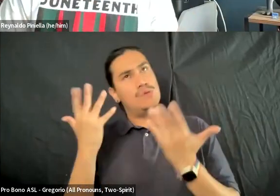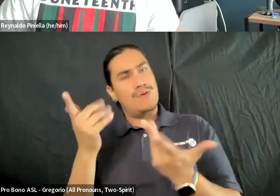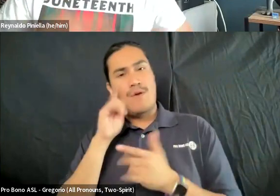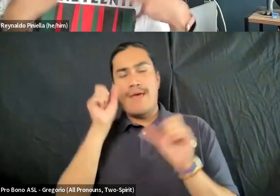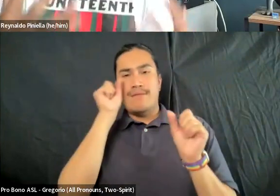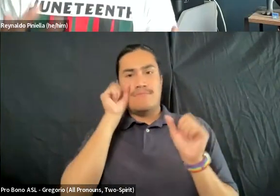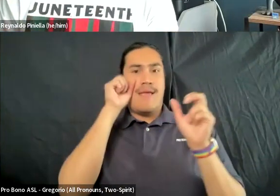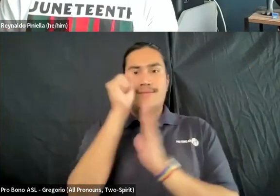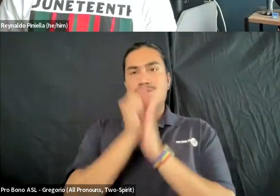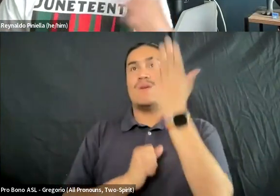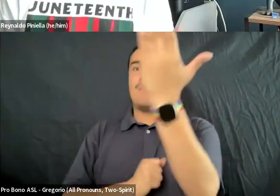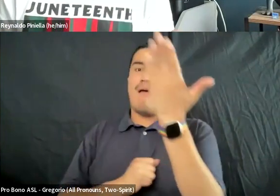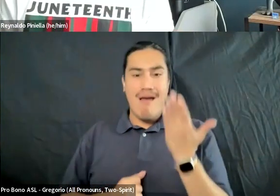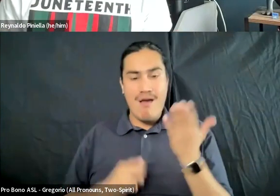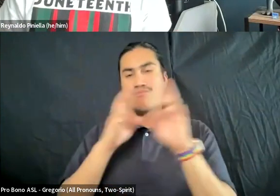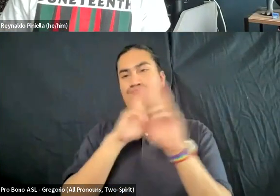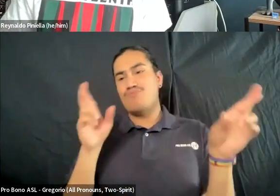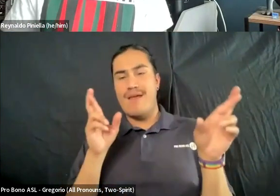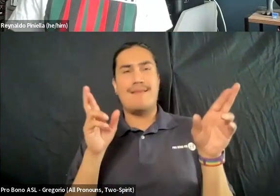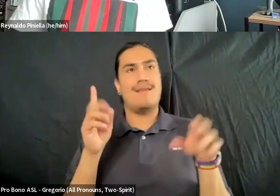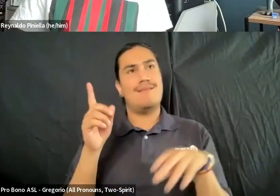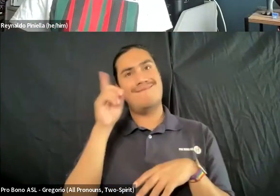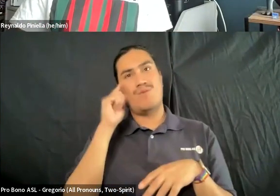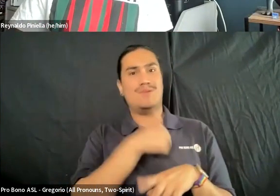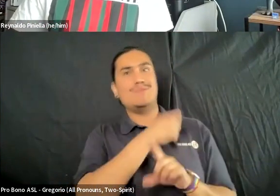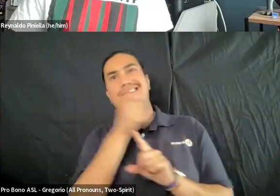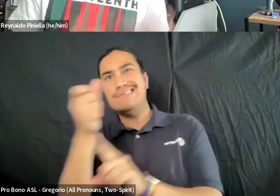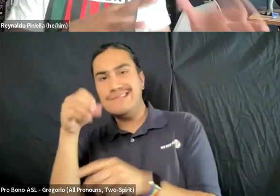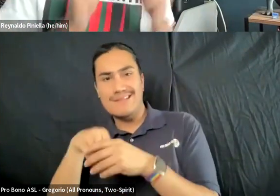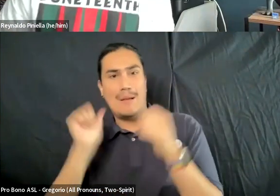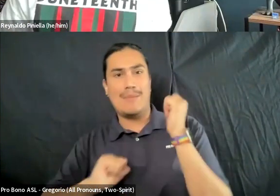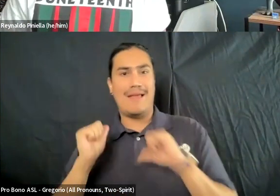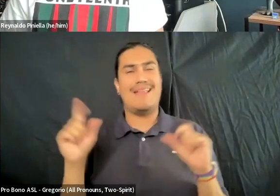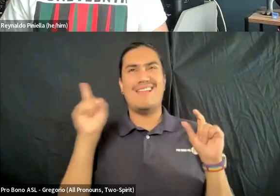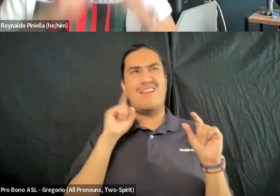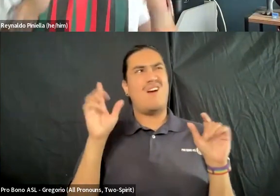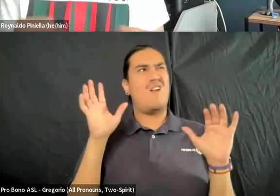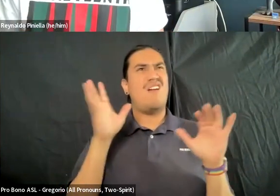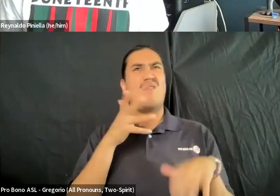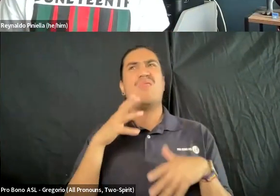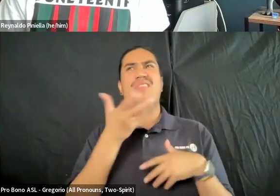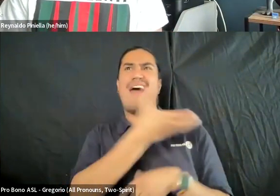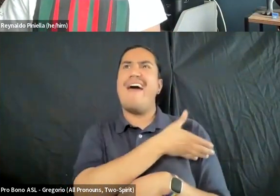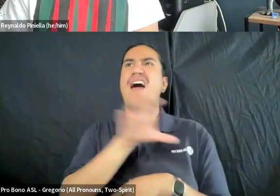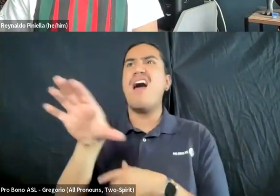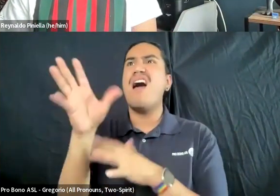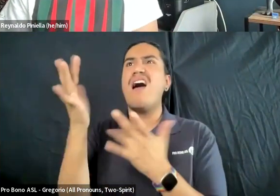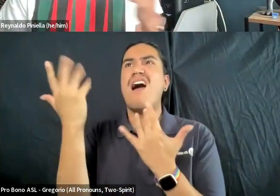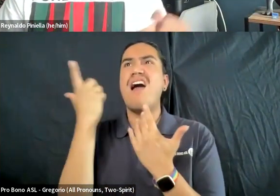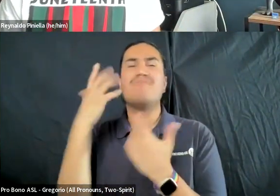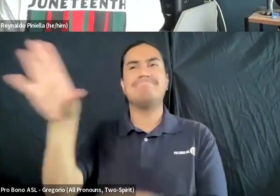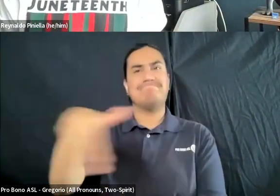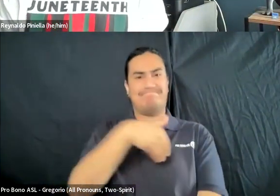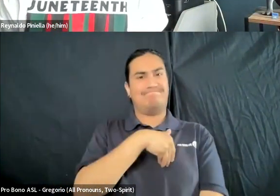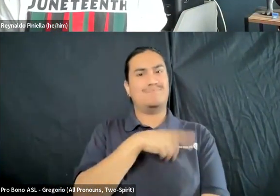script, waiting for someone to cast me in the play. And I'm like, what if I just take that power back and tell my own story? And